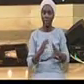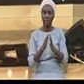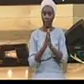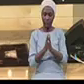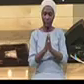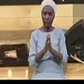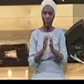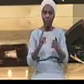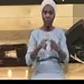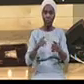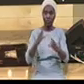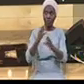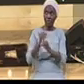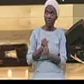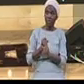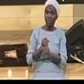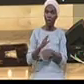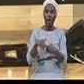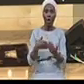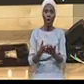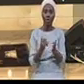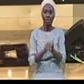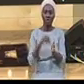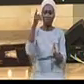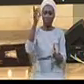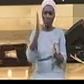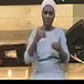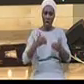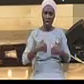to receive all that God has for you.